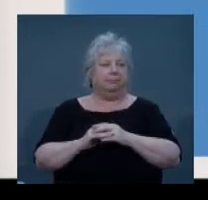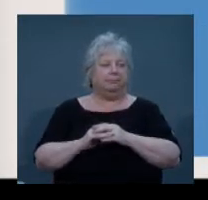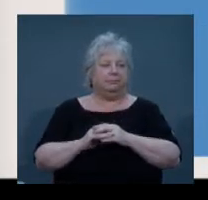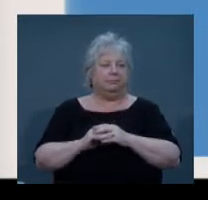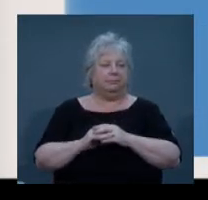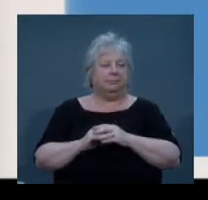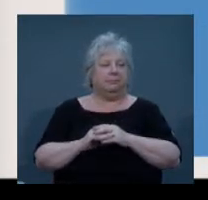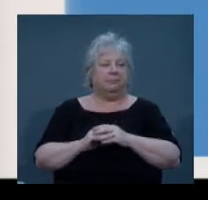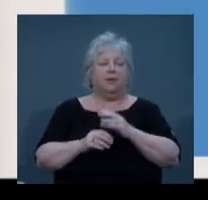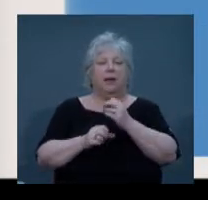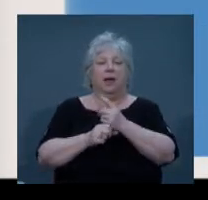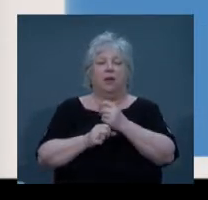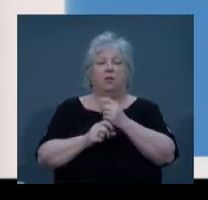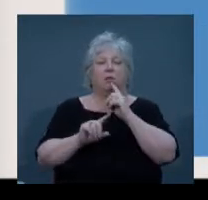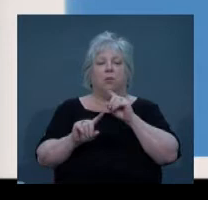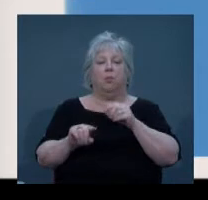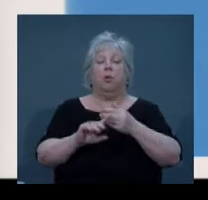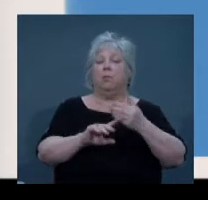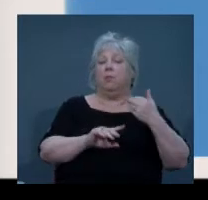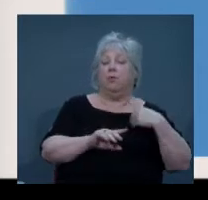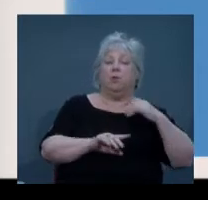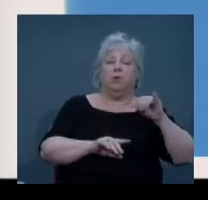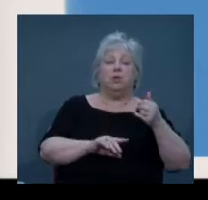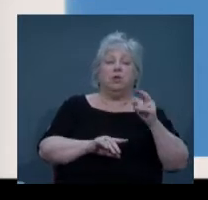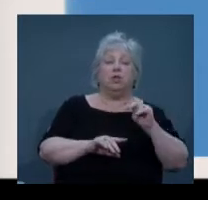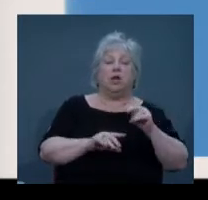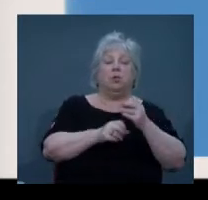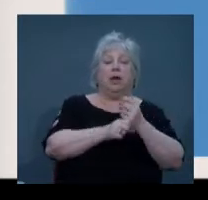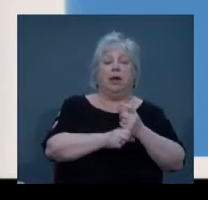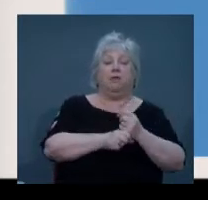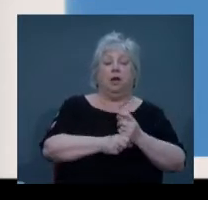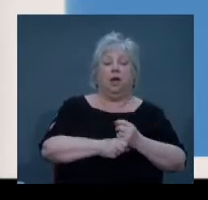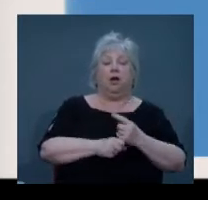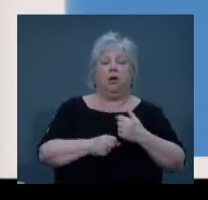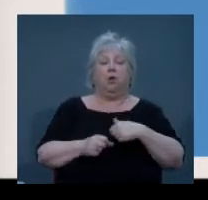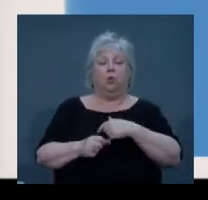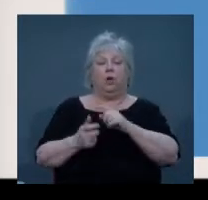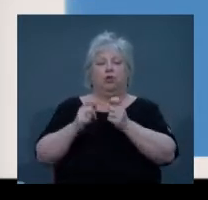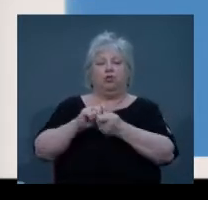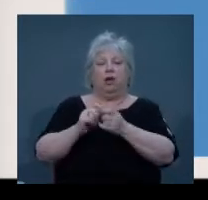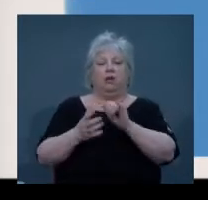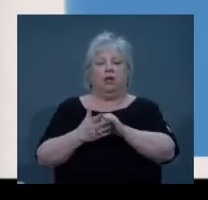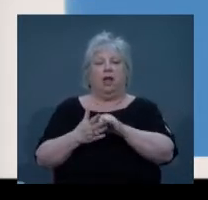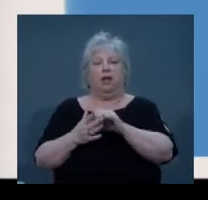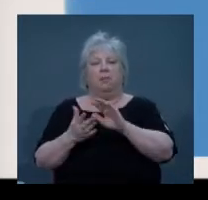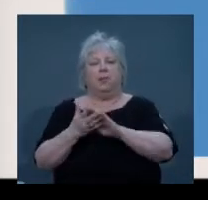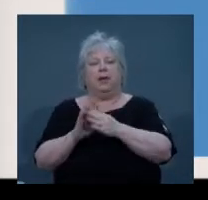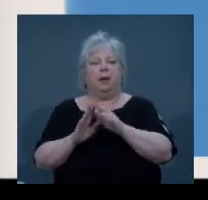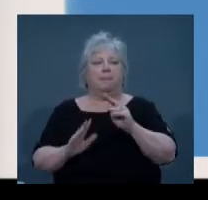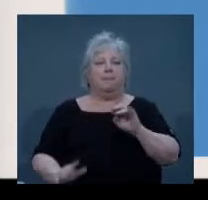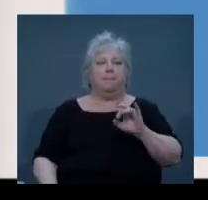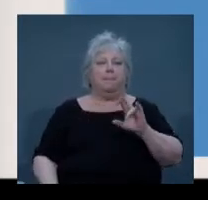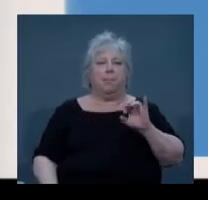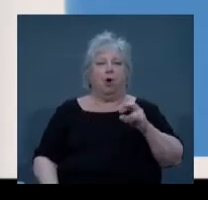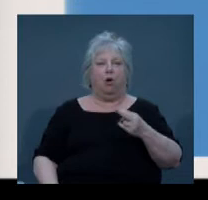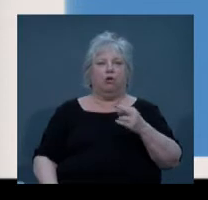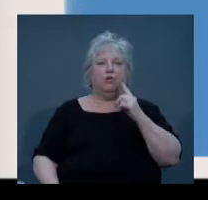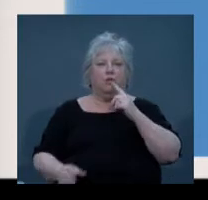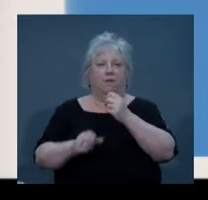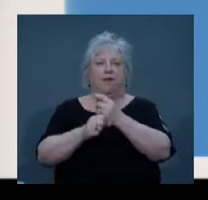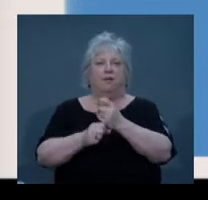So annual report, previously it was January of each year, so we changed that to March to allow us time